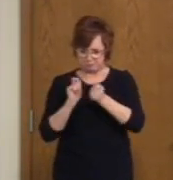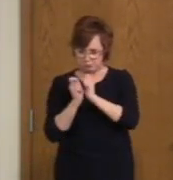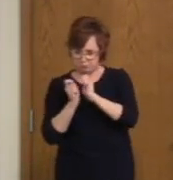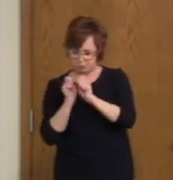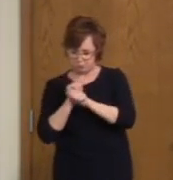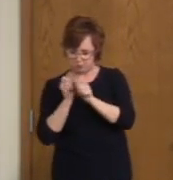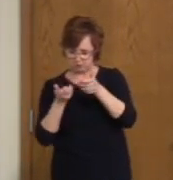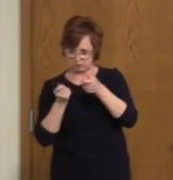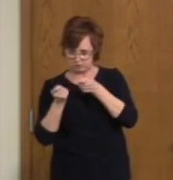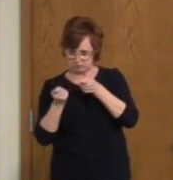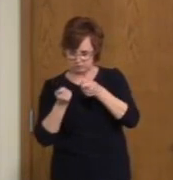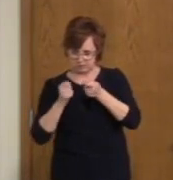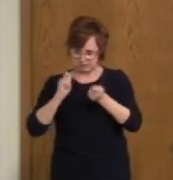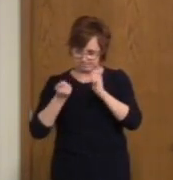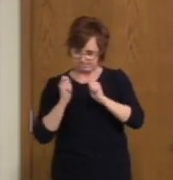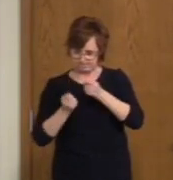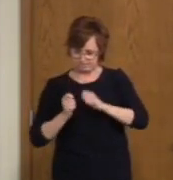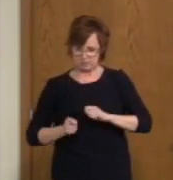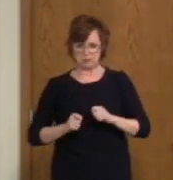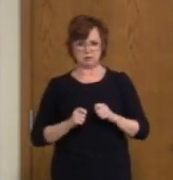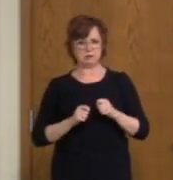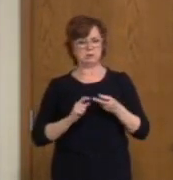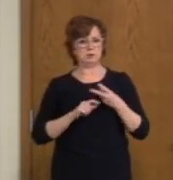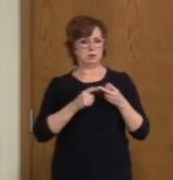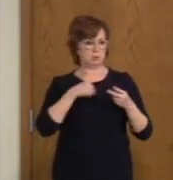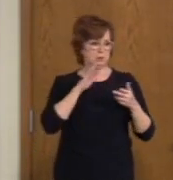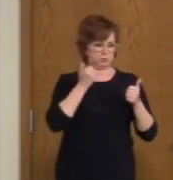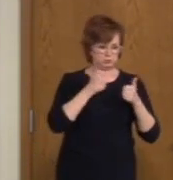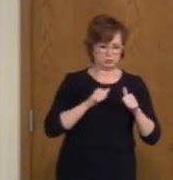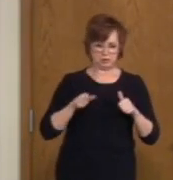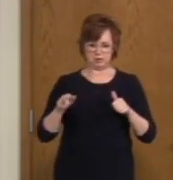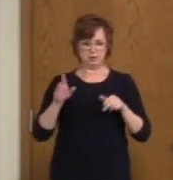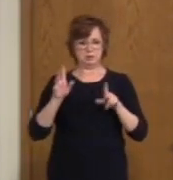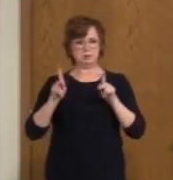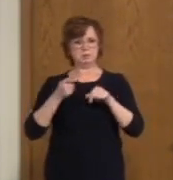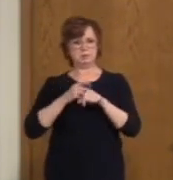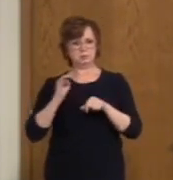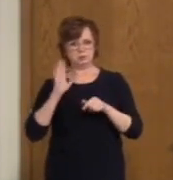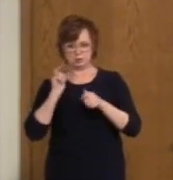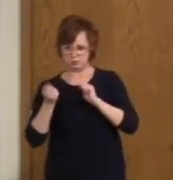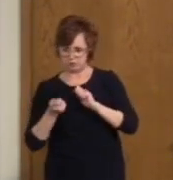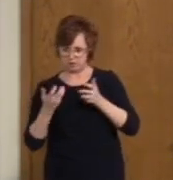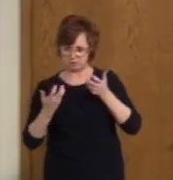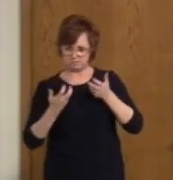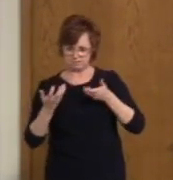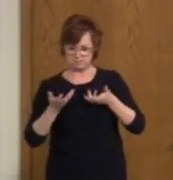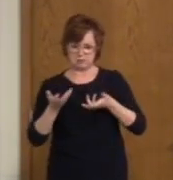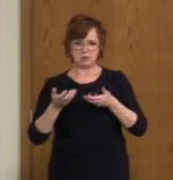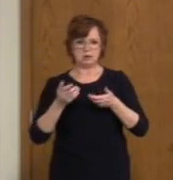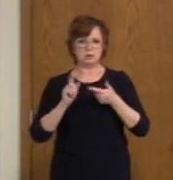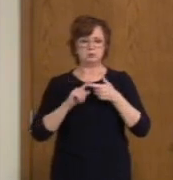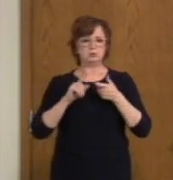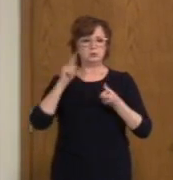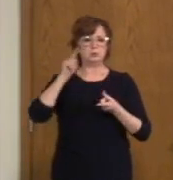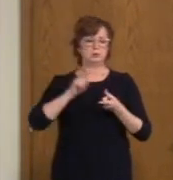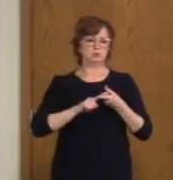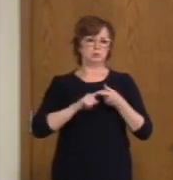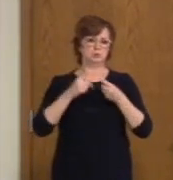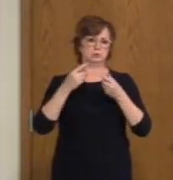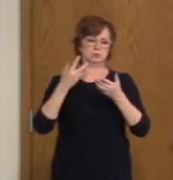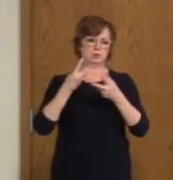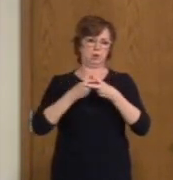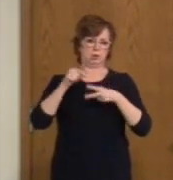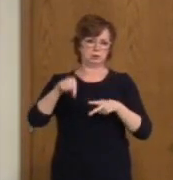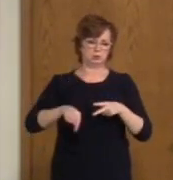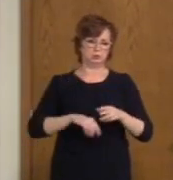Jaw folks will do everything they can to ensure that we aren't facing a decision like that. And one of the things that we can do is